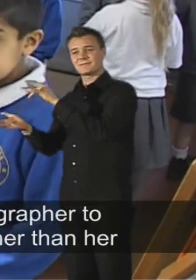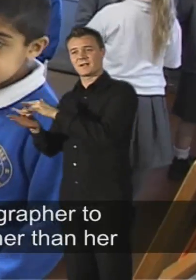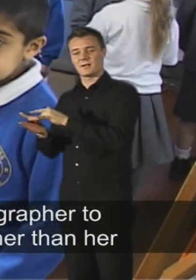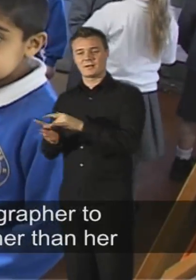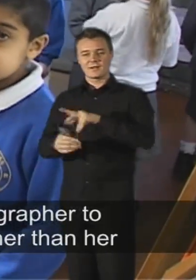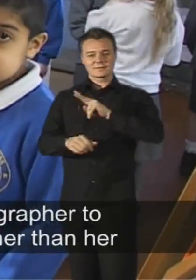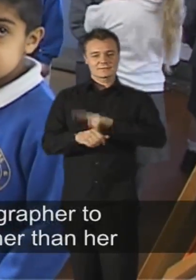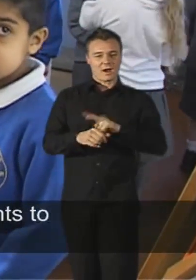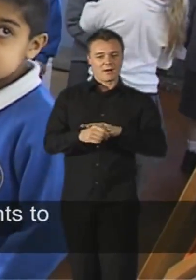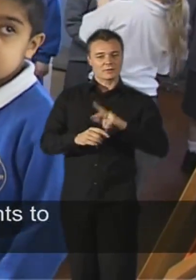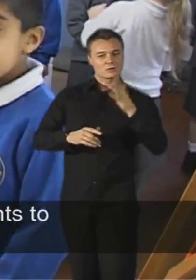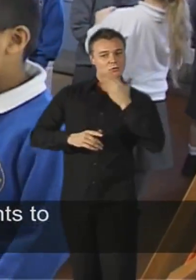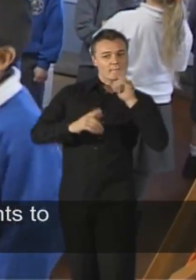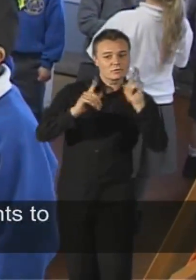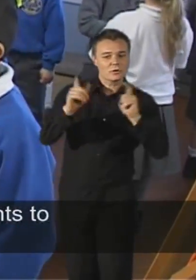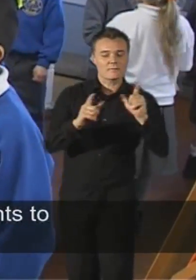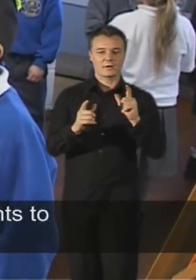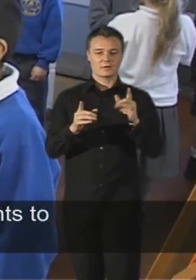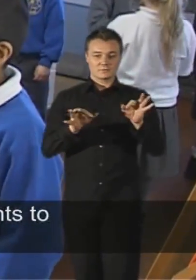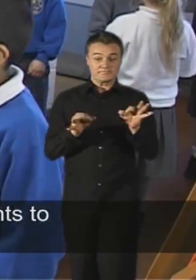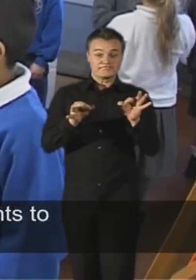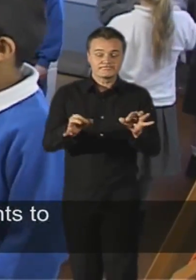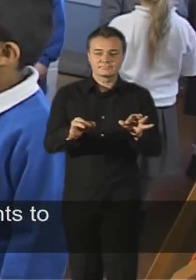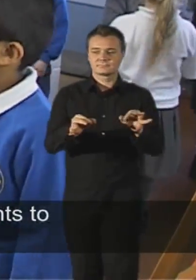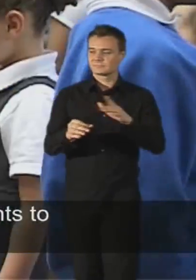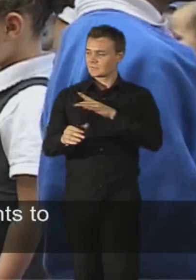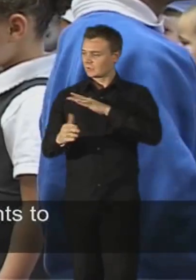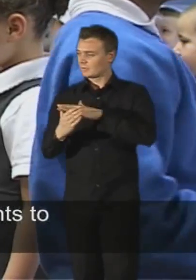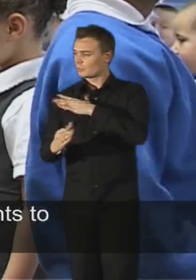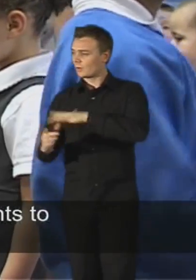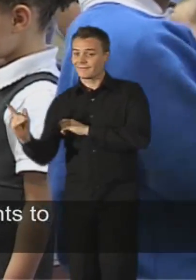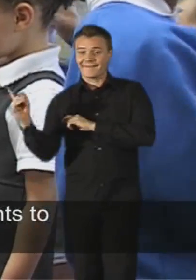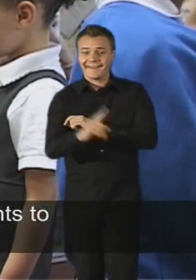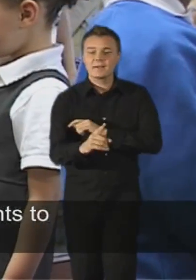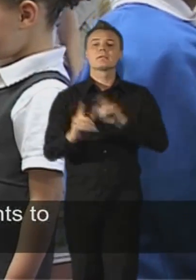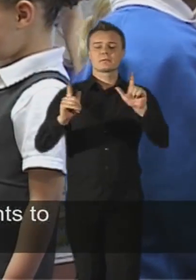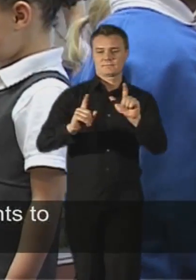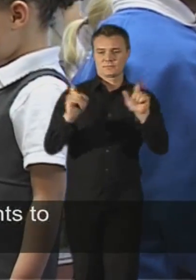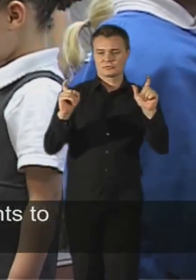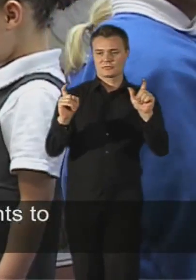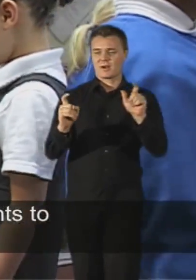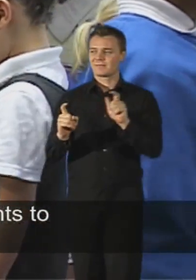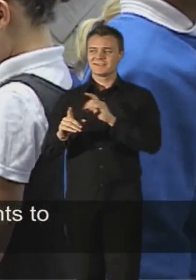she was in school rather than her not be included or asking her parents to reorganise her therapy sessions.